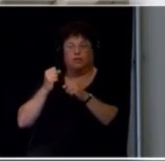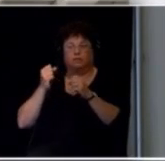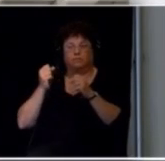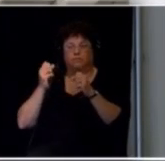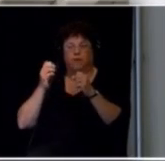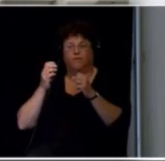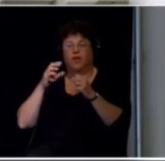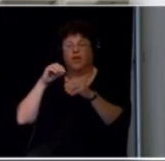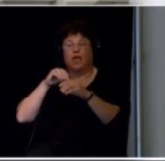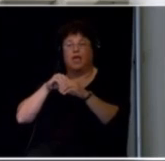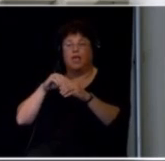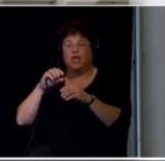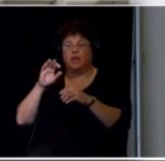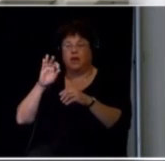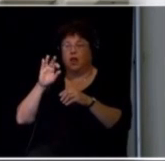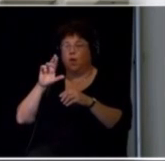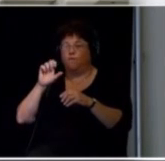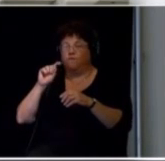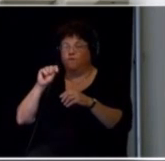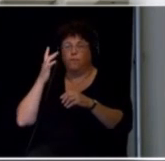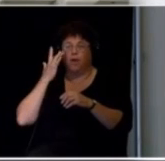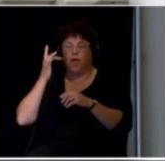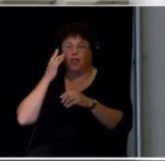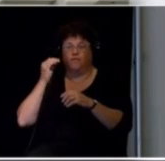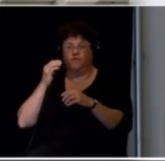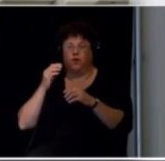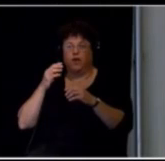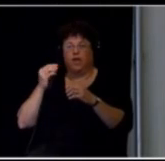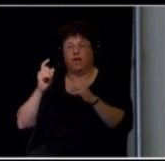more space for vehicle final assembly.